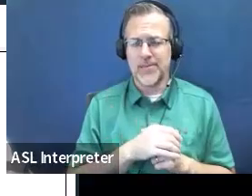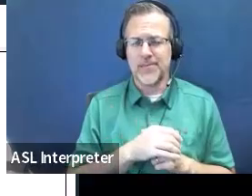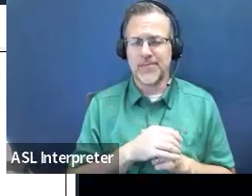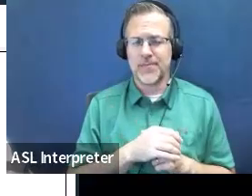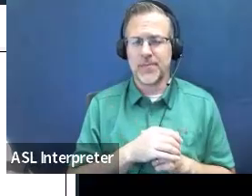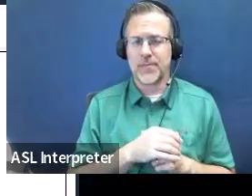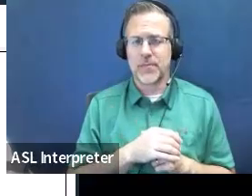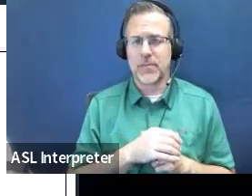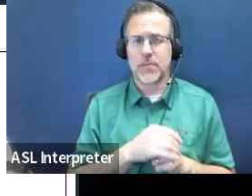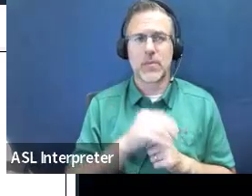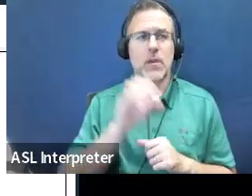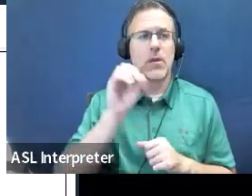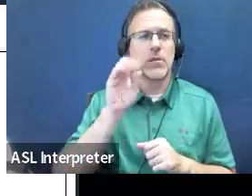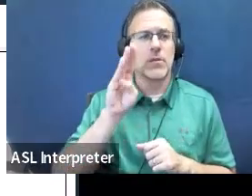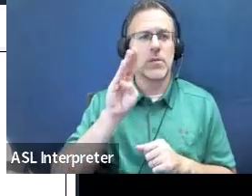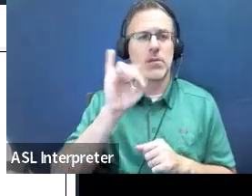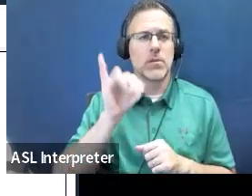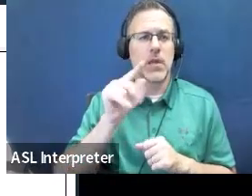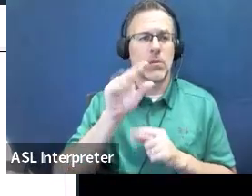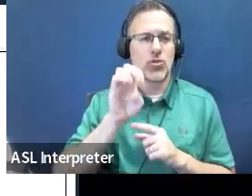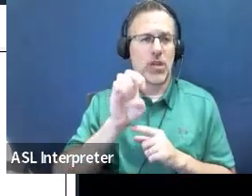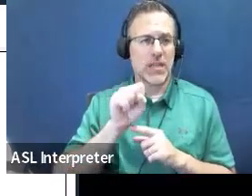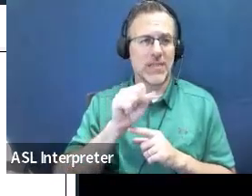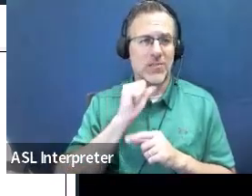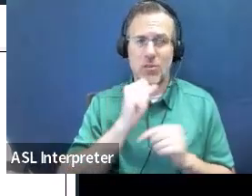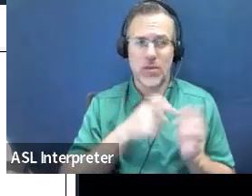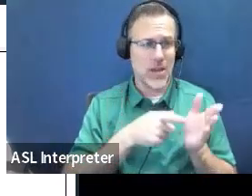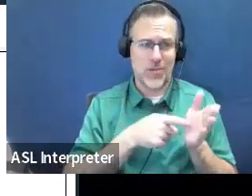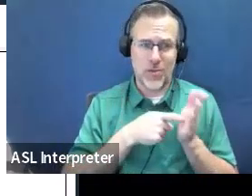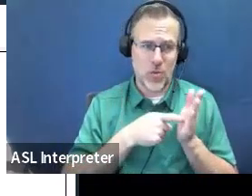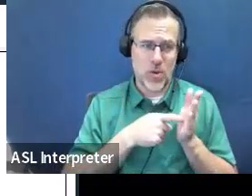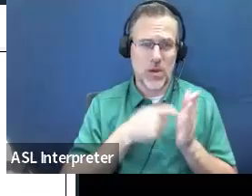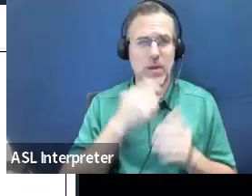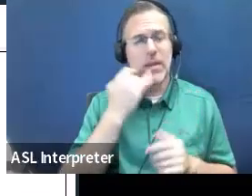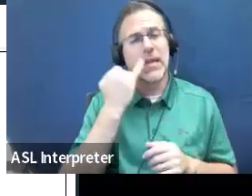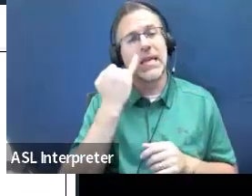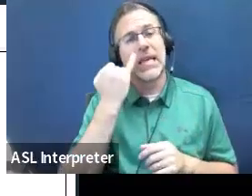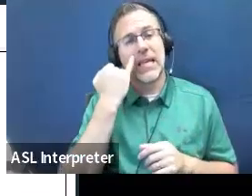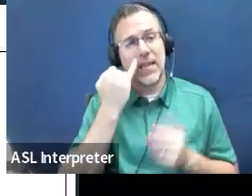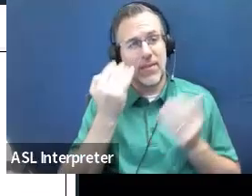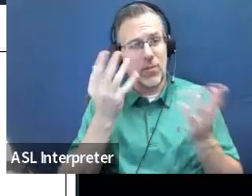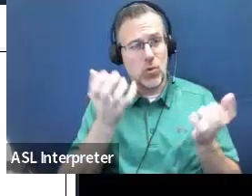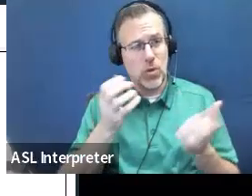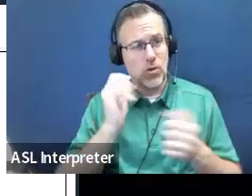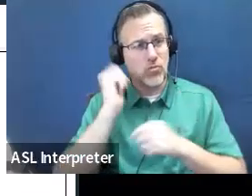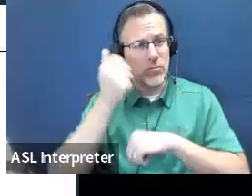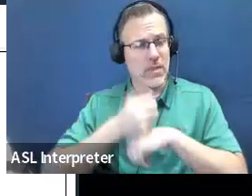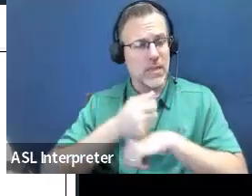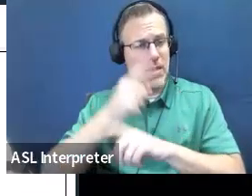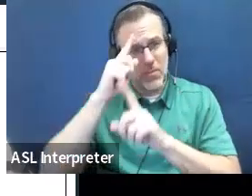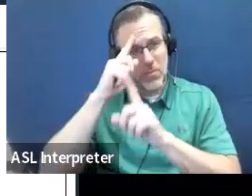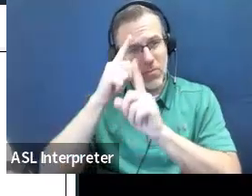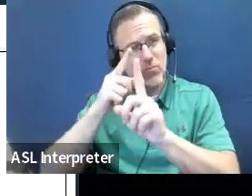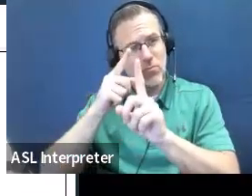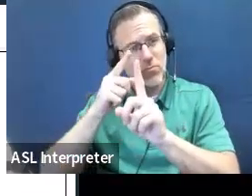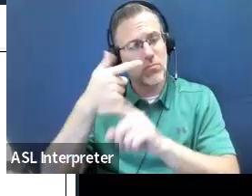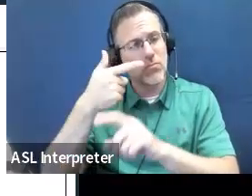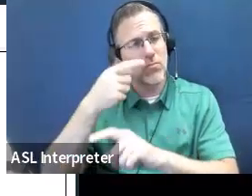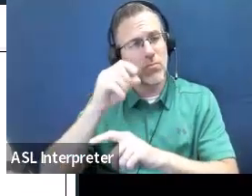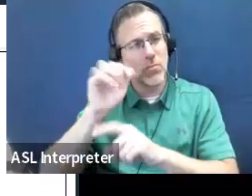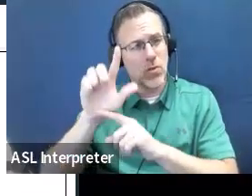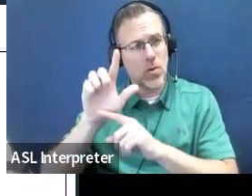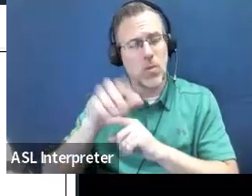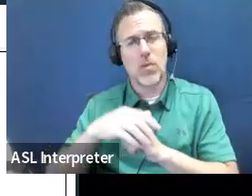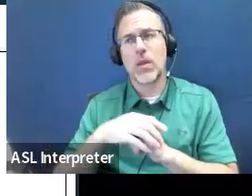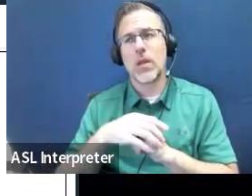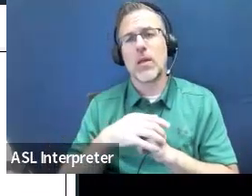because objectives are not required. So if you're going to do a goal, like we've always, since I've been part of